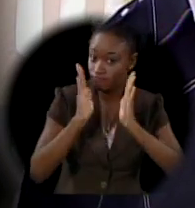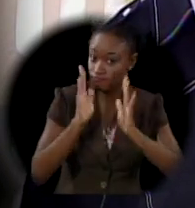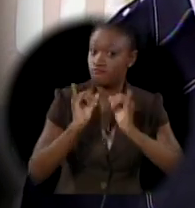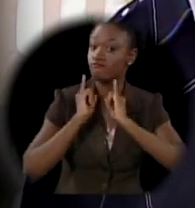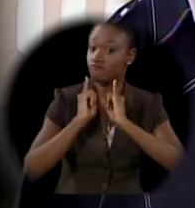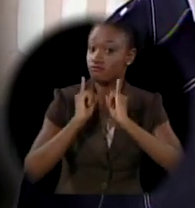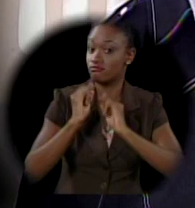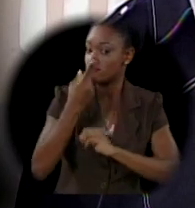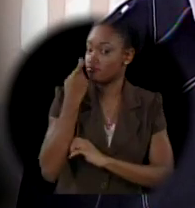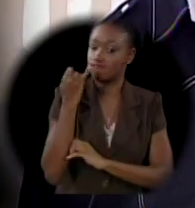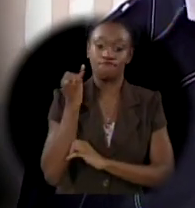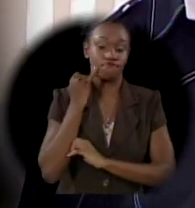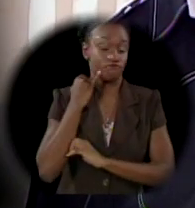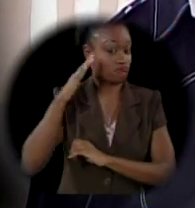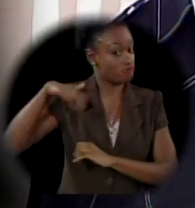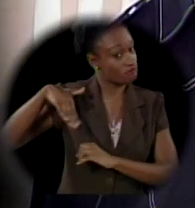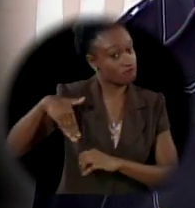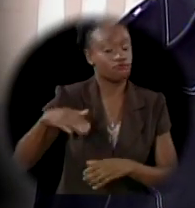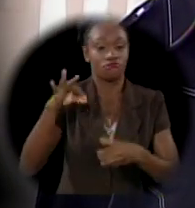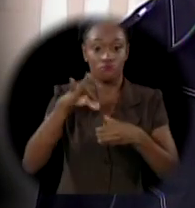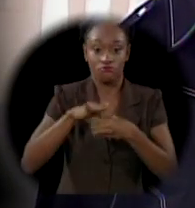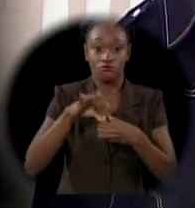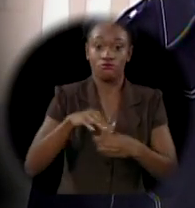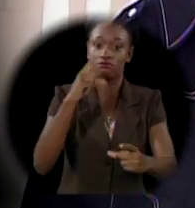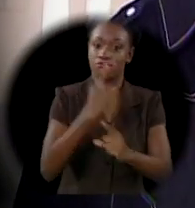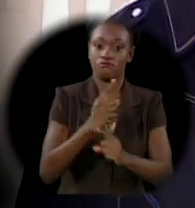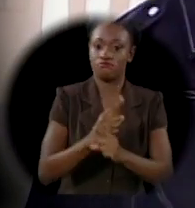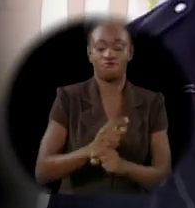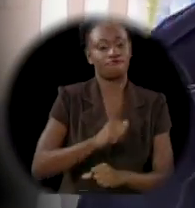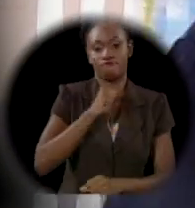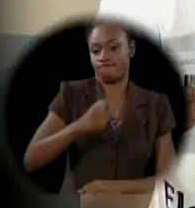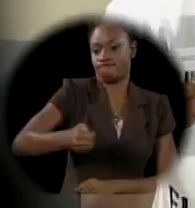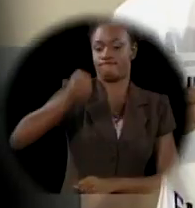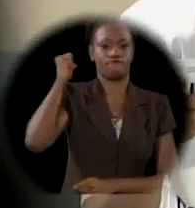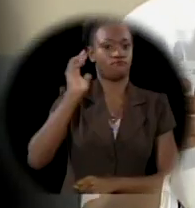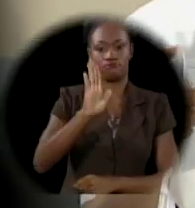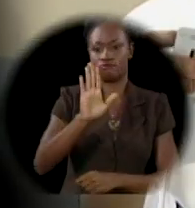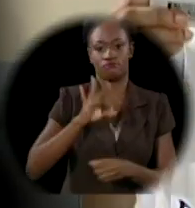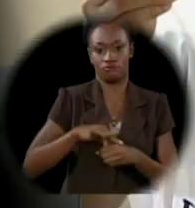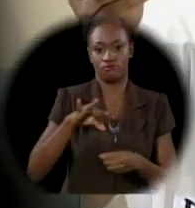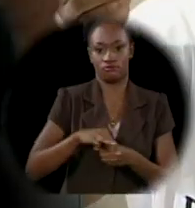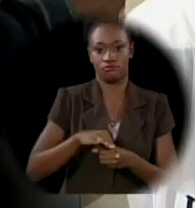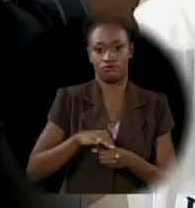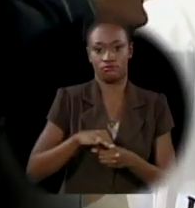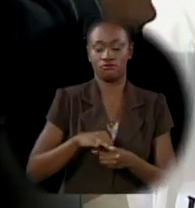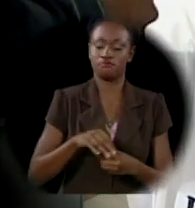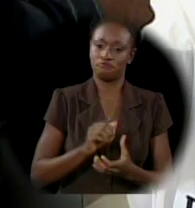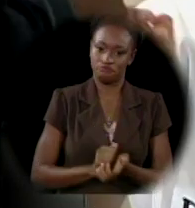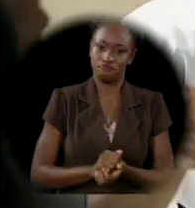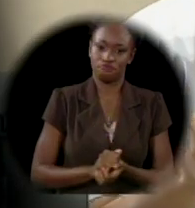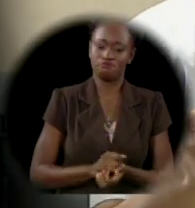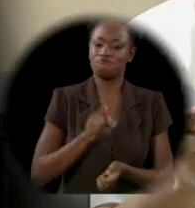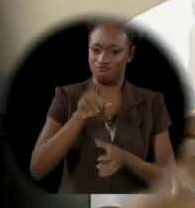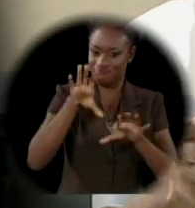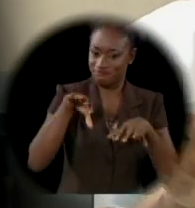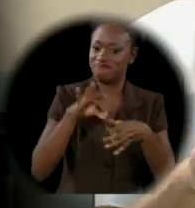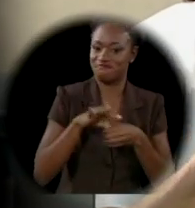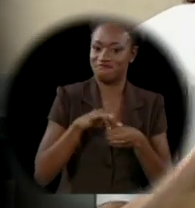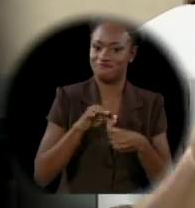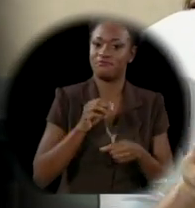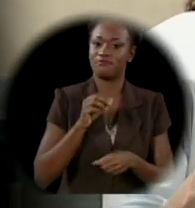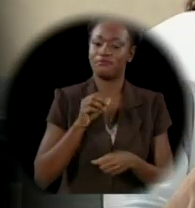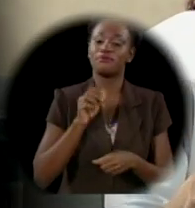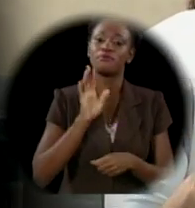record your vote correctly, it may not be counted. Mr. Atkinson, you are eligible to vote. Thank you. This is your